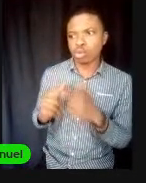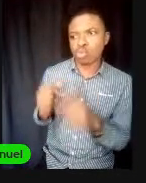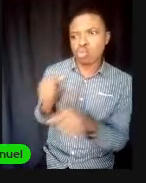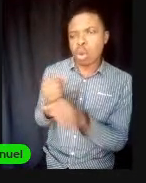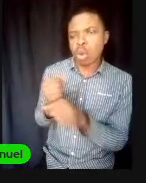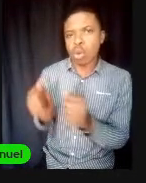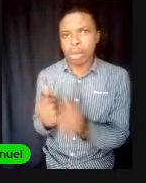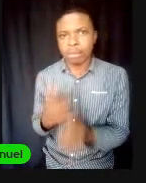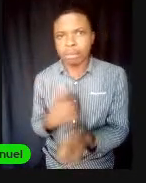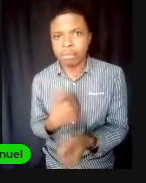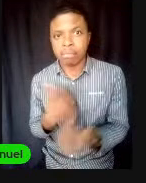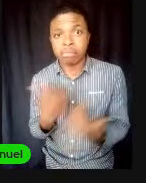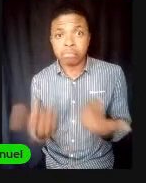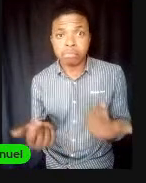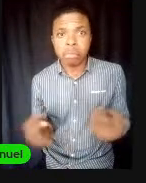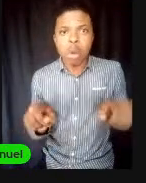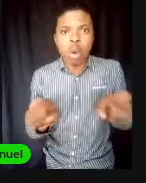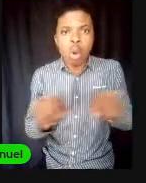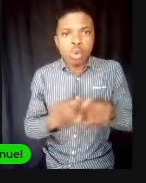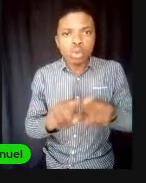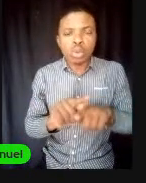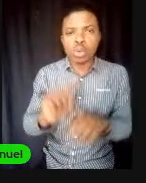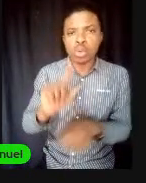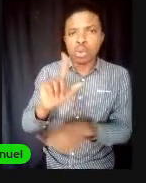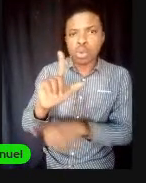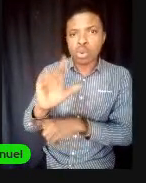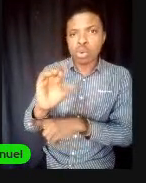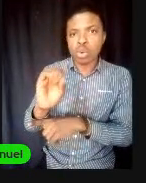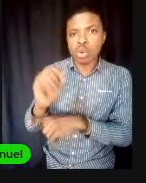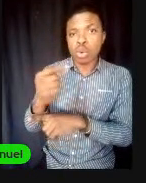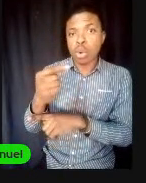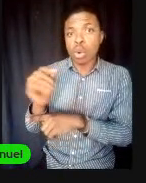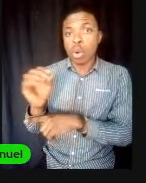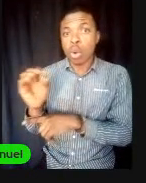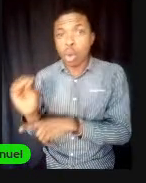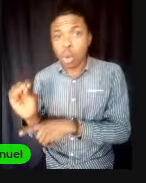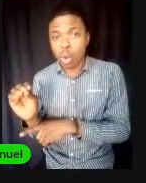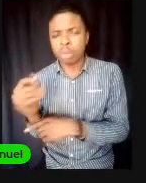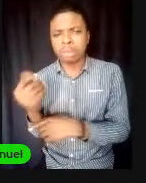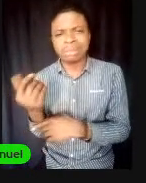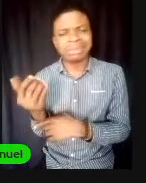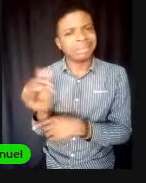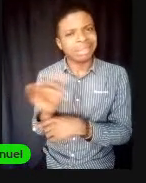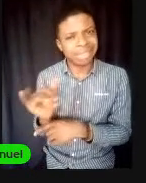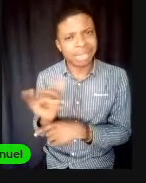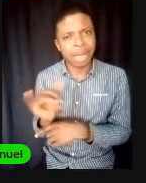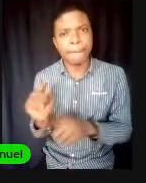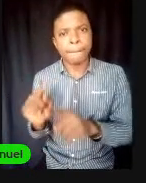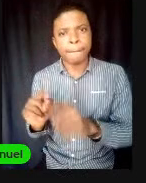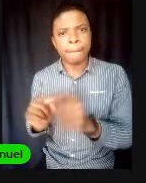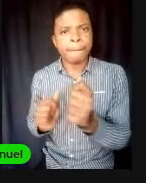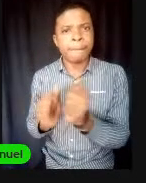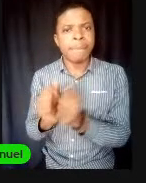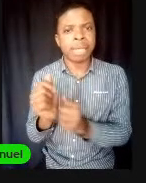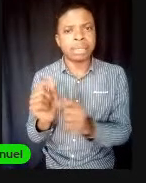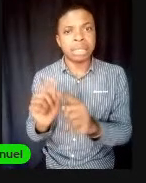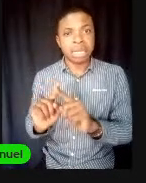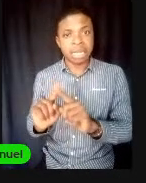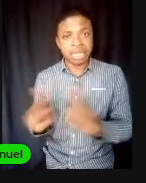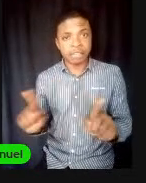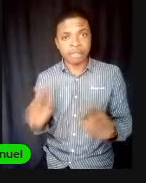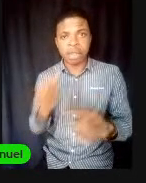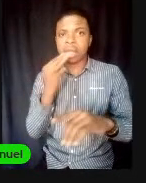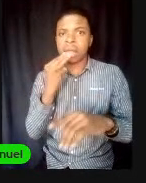or your business. That is a logo. So, and a book cover is for a book. So you see that, okay, this is what this book is